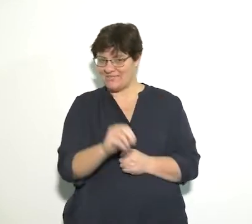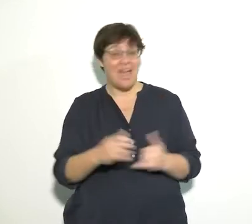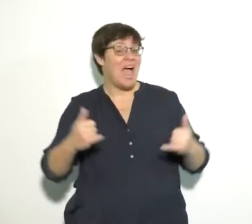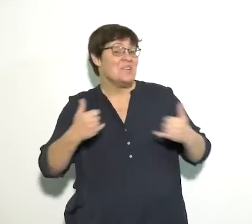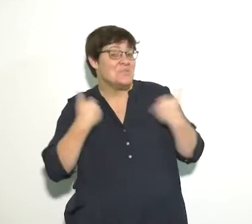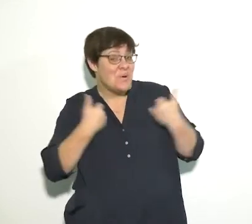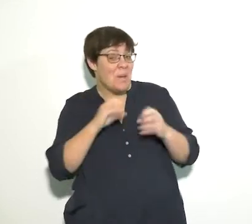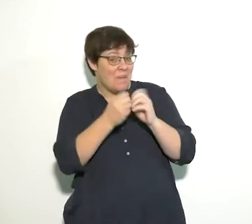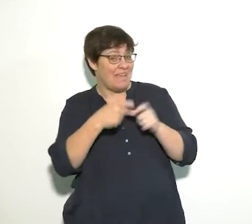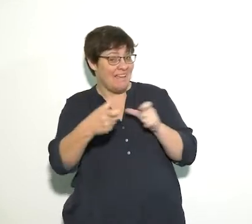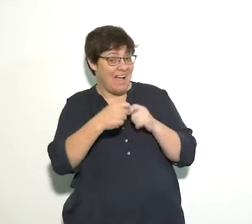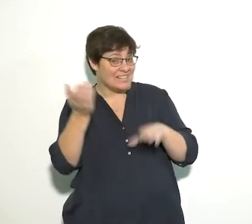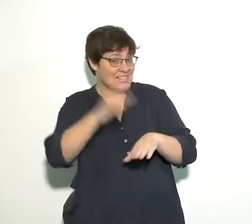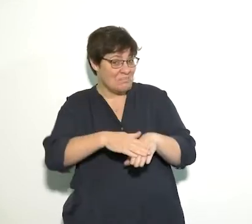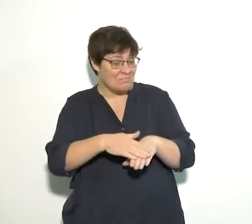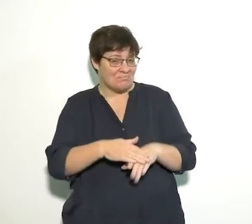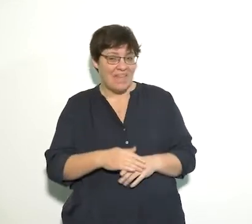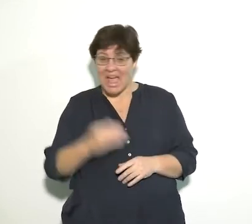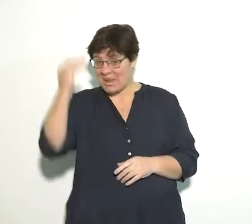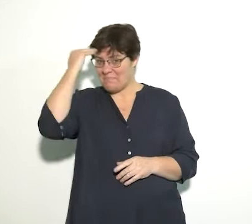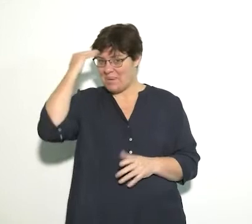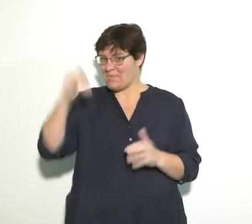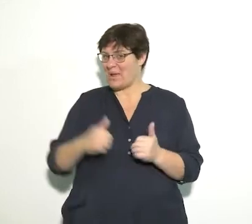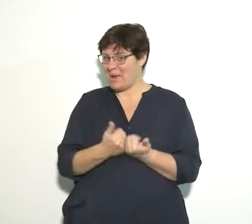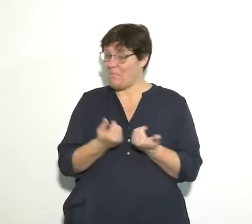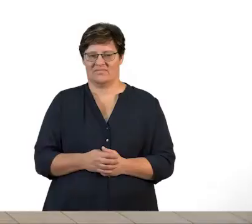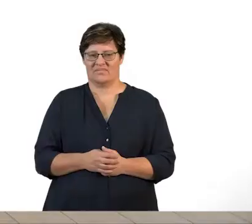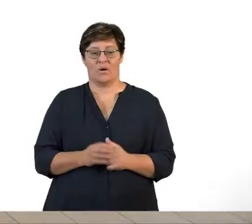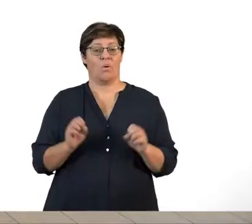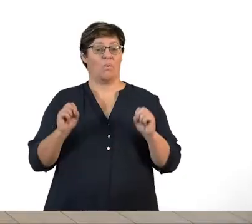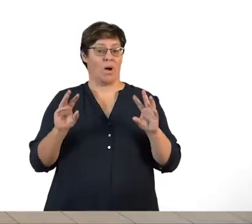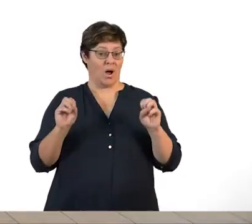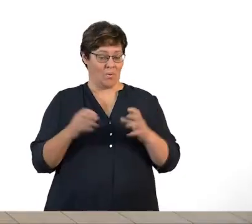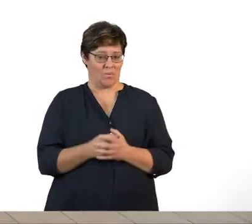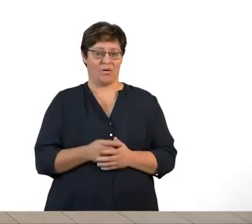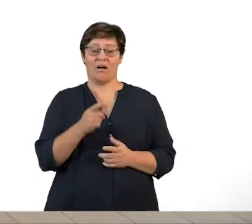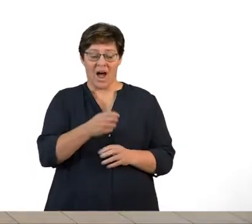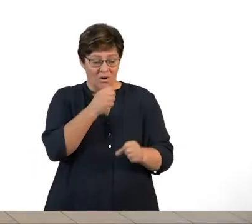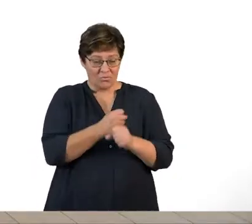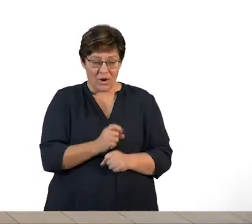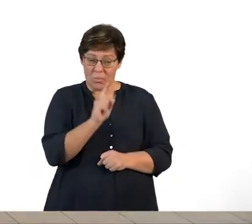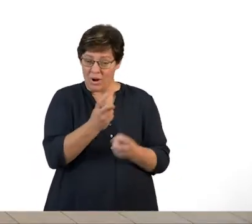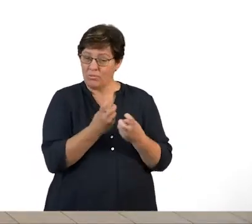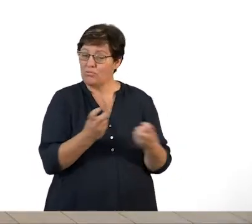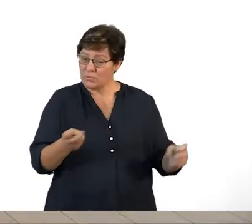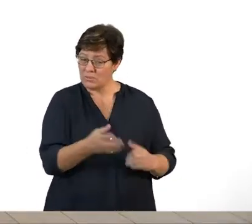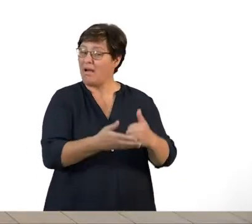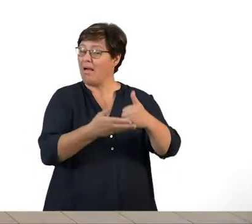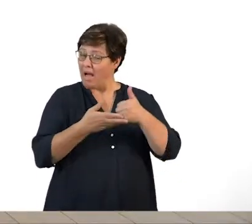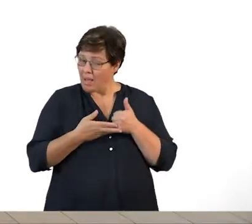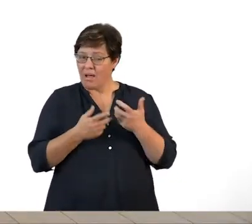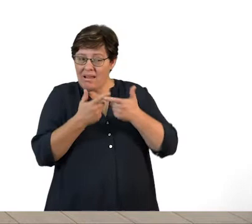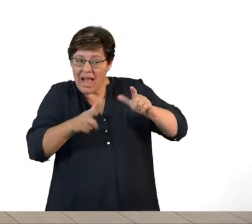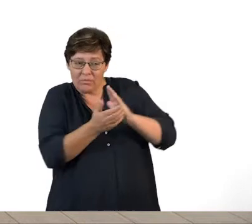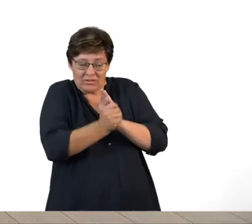Have fun making these snap cards and play memory game or snap. Wow, that Grade 1 resource really helps